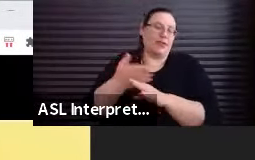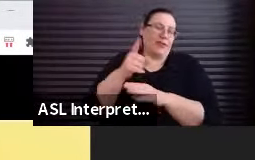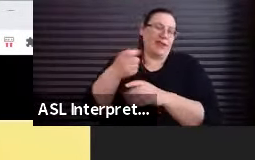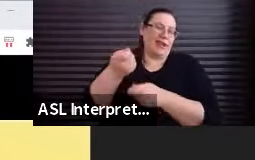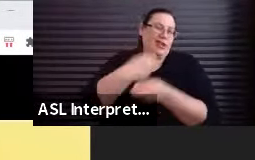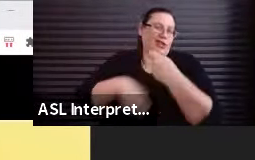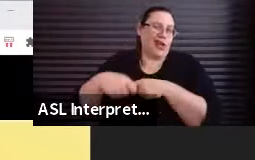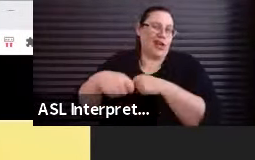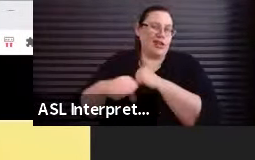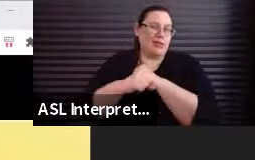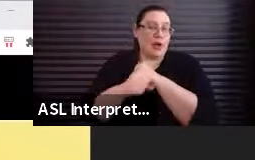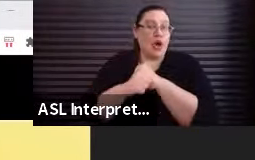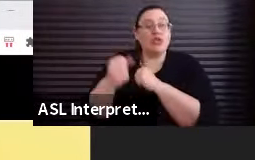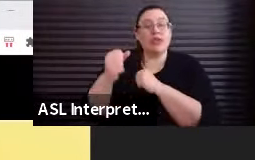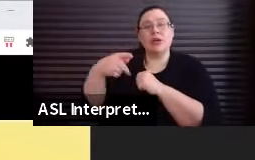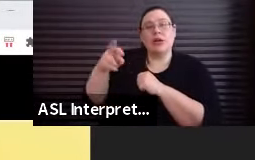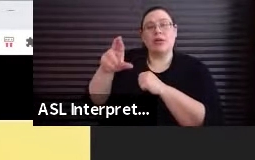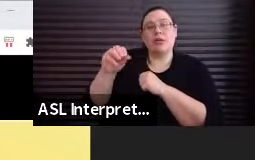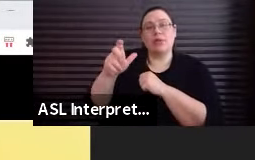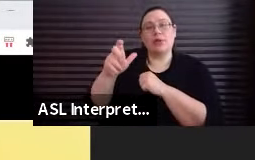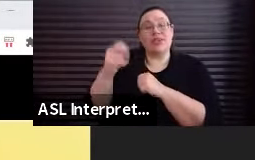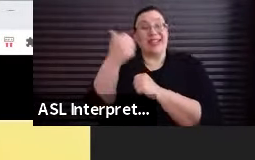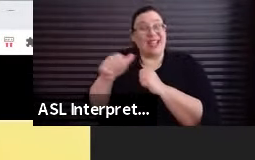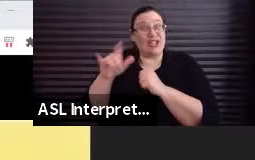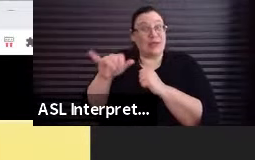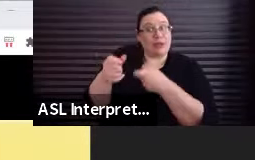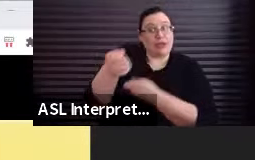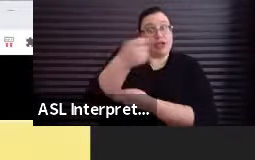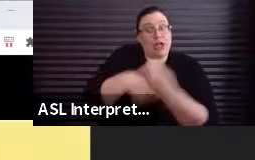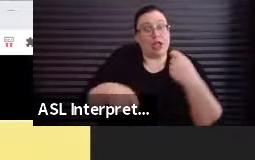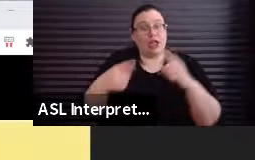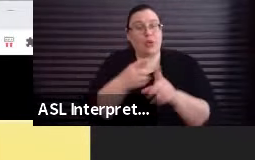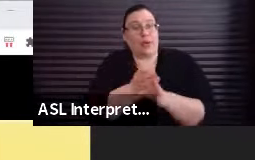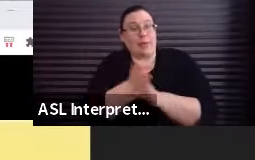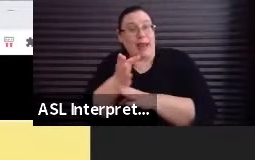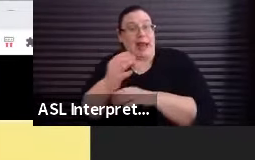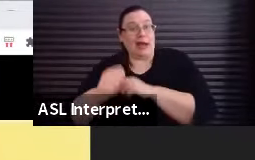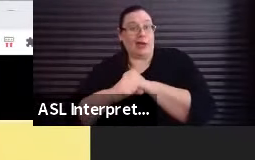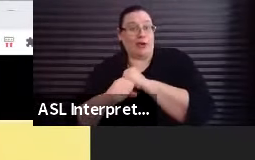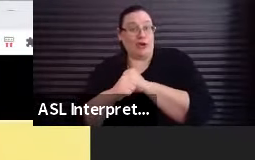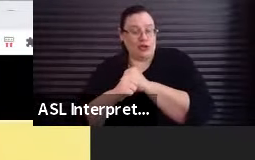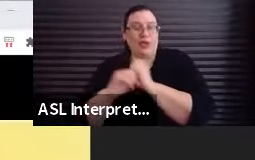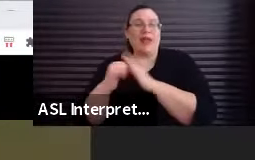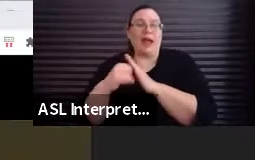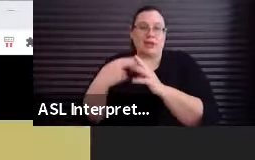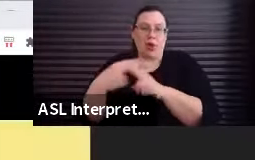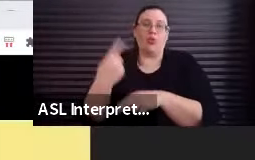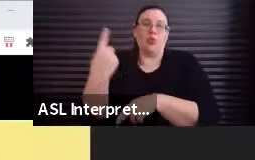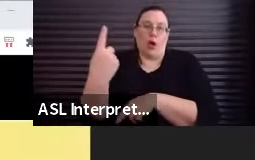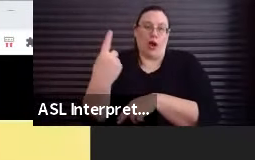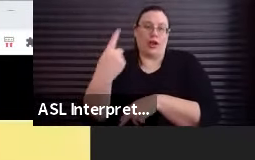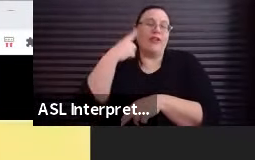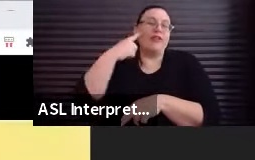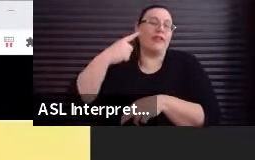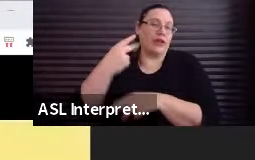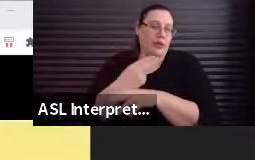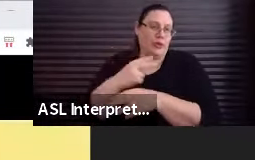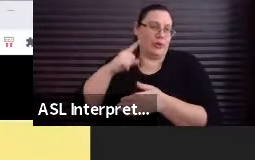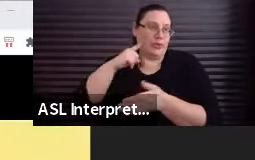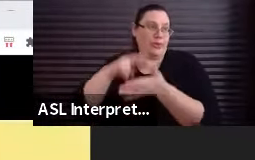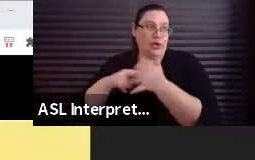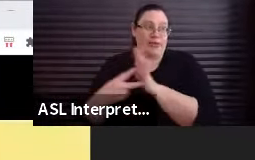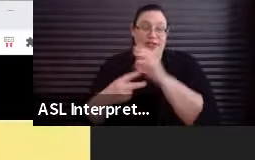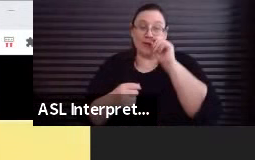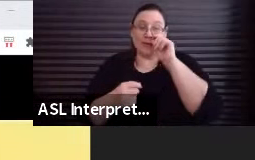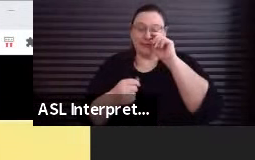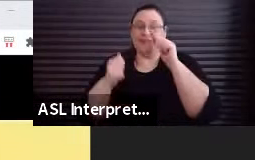one of those promotion changes to the main commercial also counts as 1 for use purposes. Okay, let's get